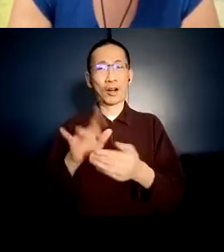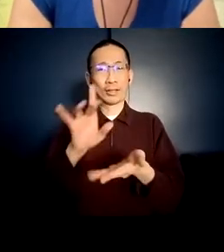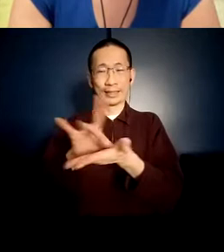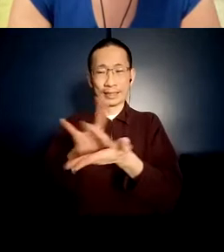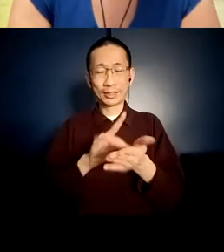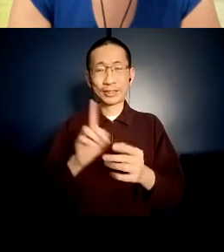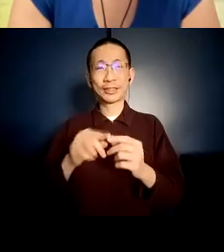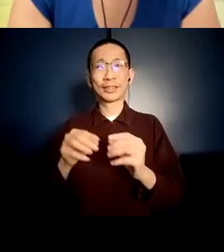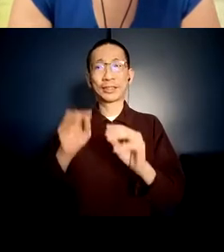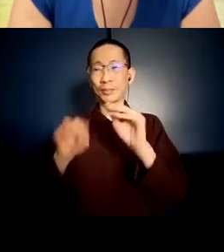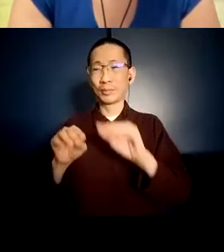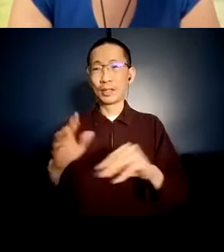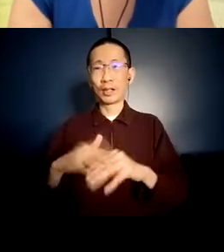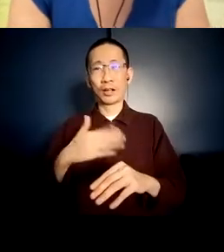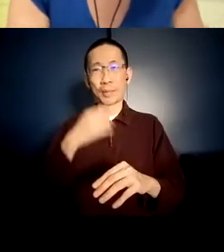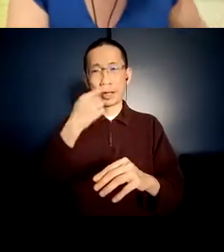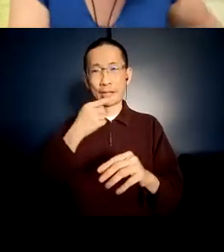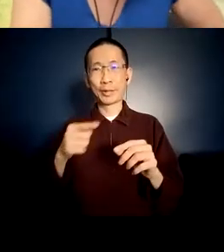tech.